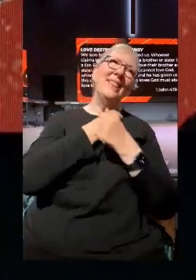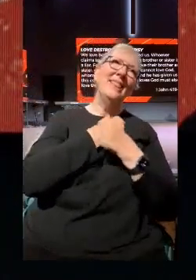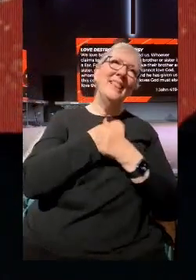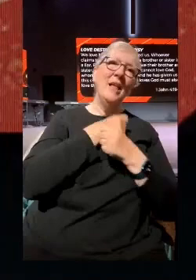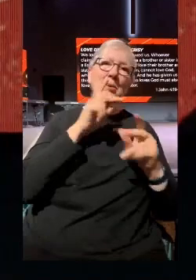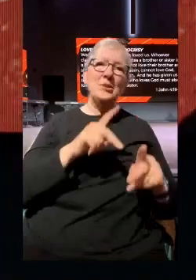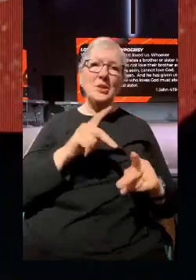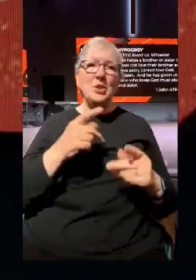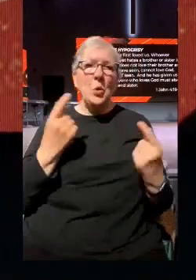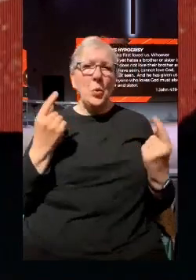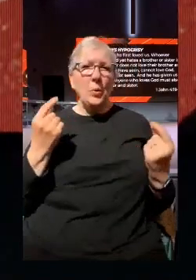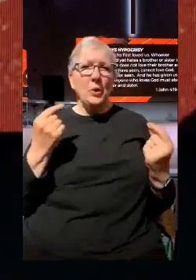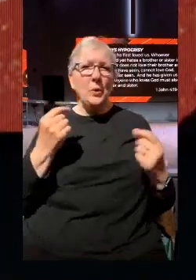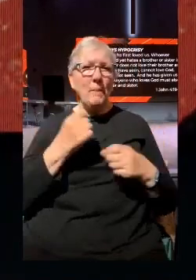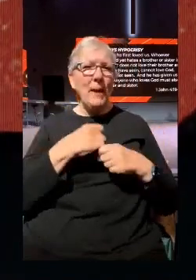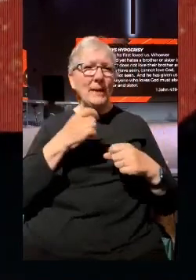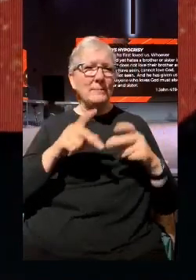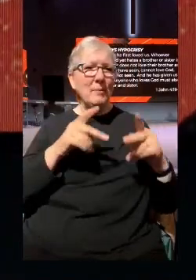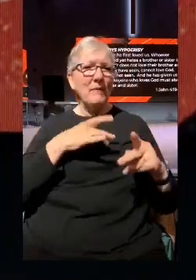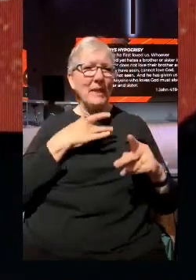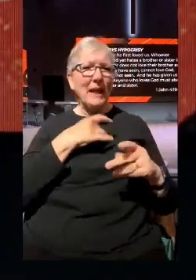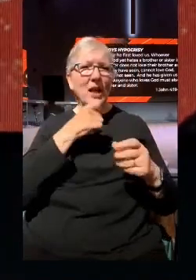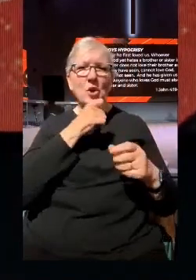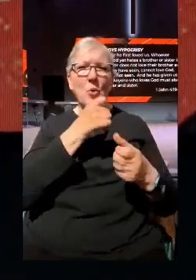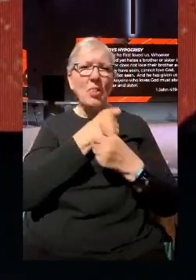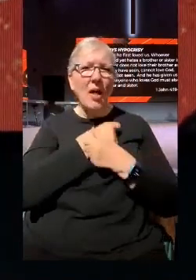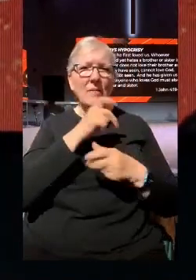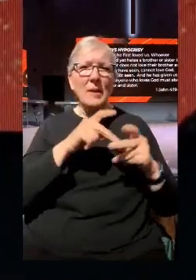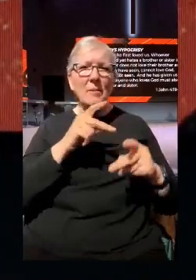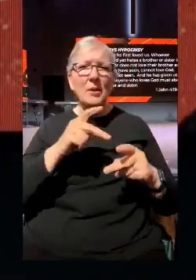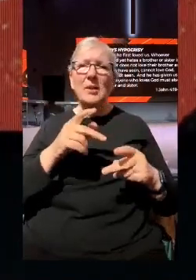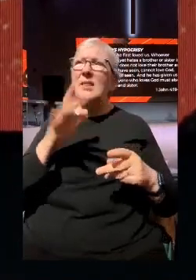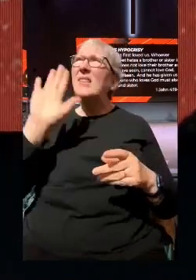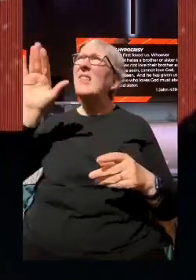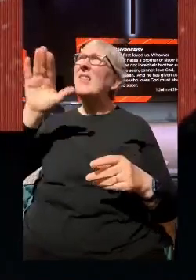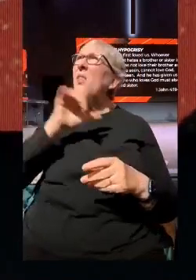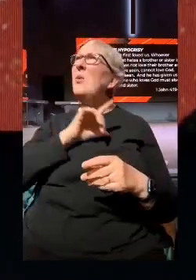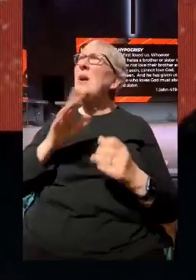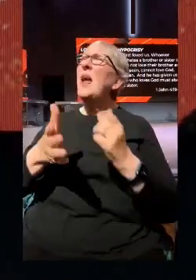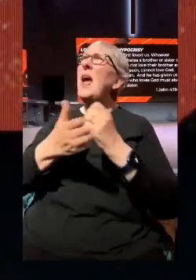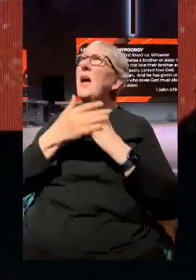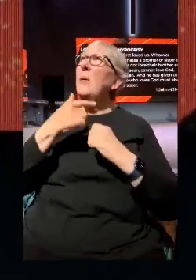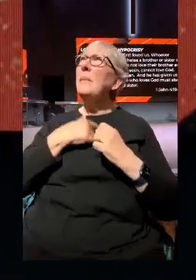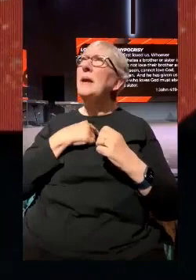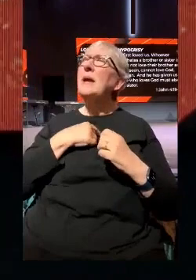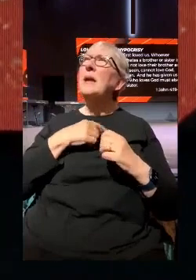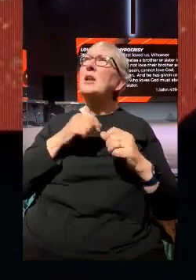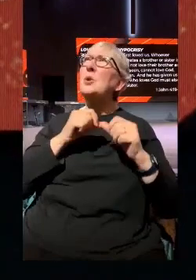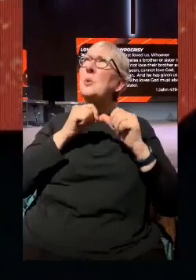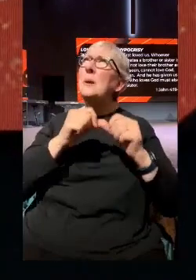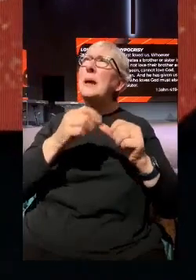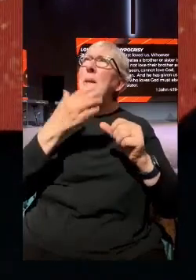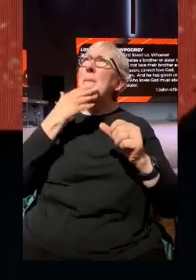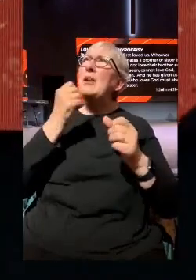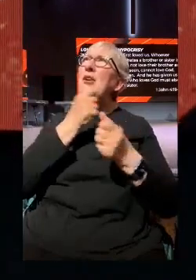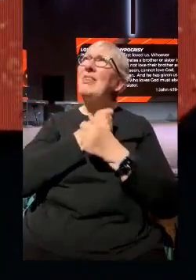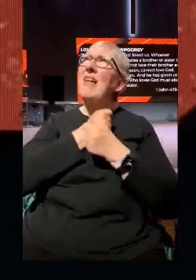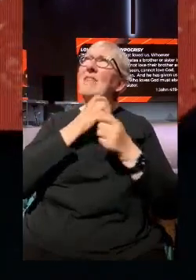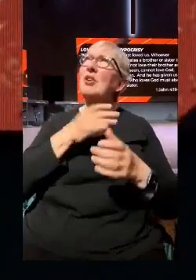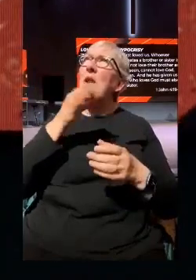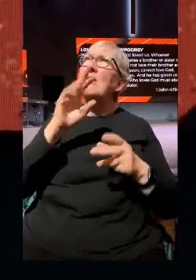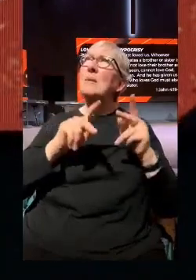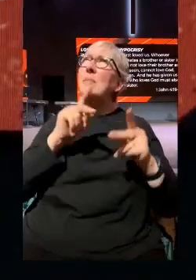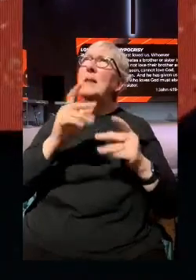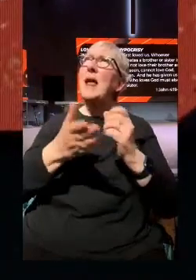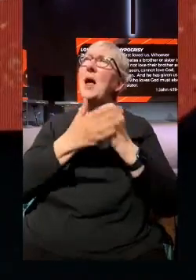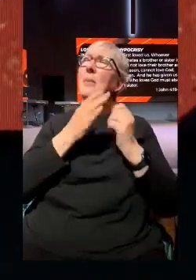people feel like I don't love people? Like, Lord, help me to be a better lover of people. Help me to love people the way